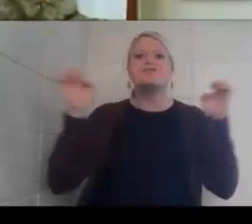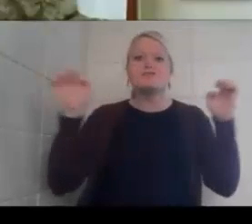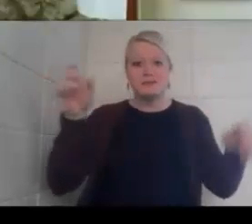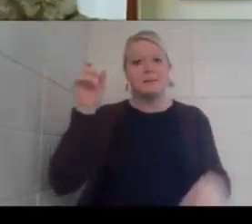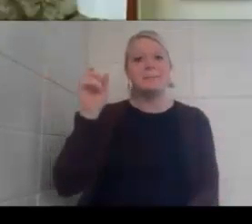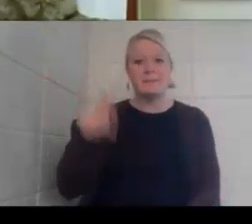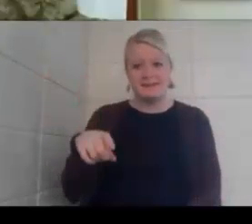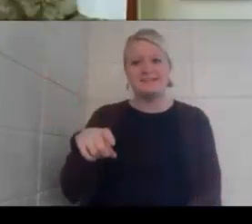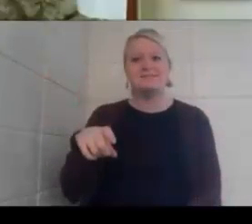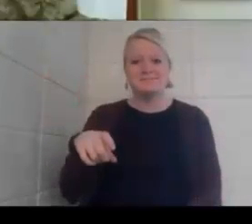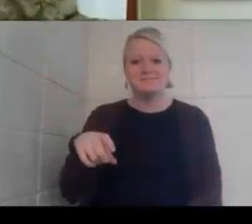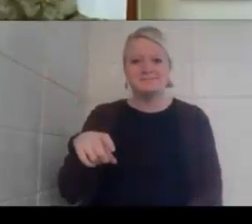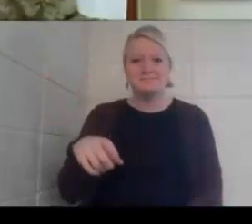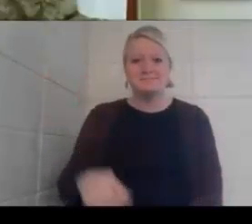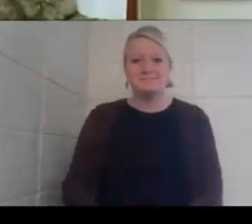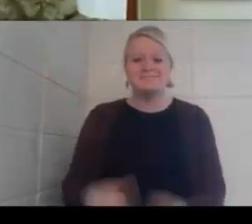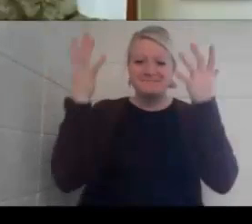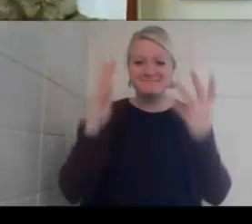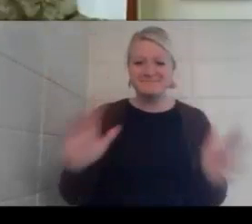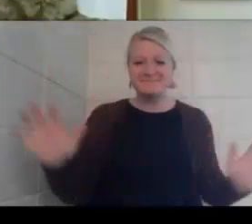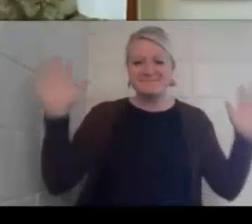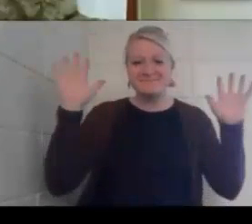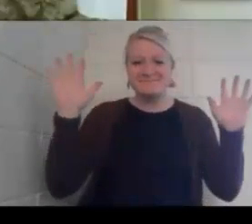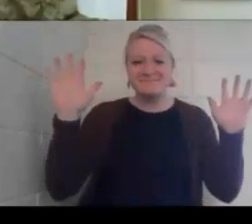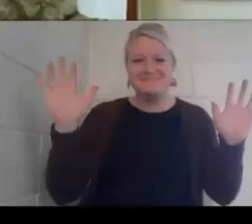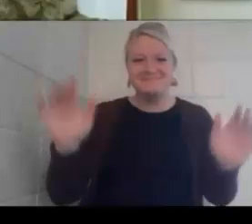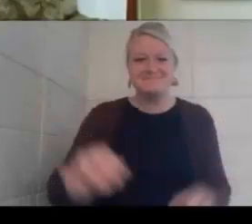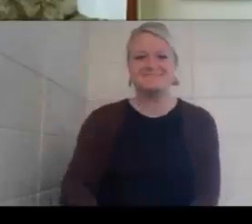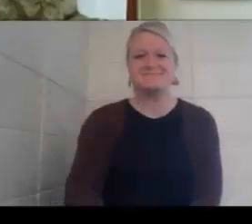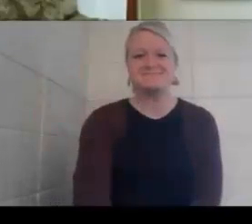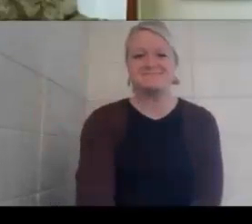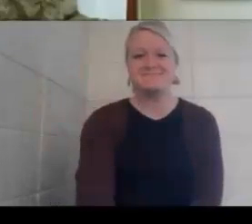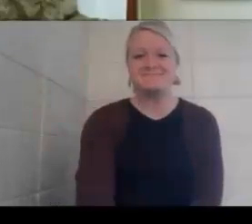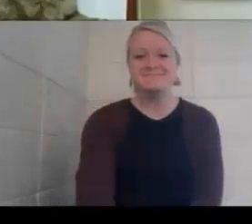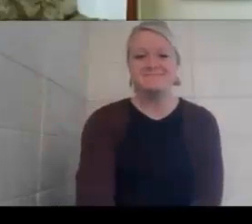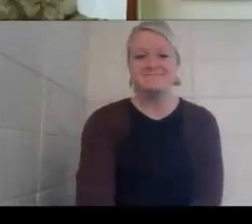of exercise and playing and walking. The end.